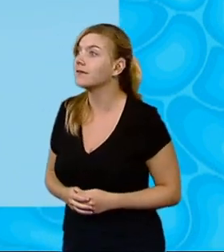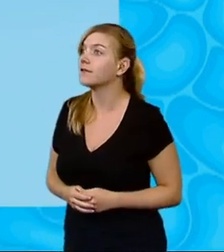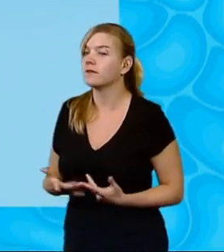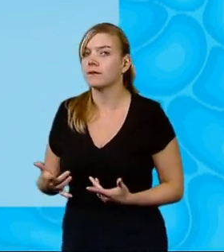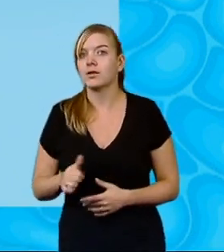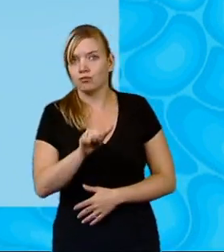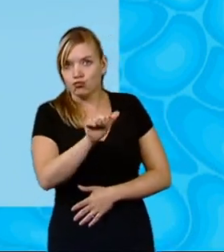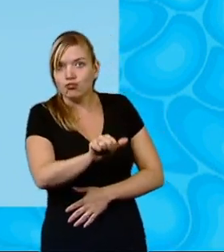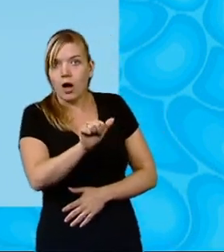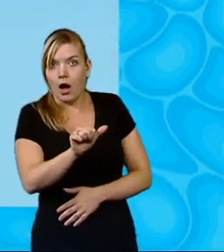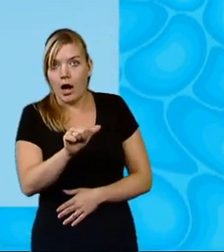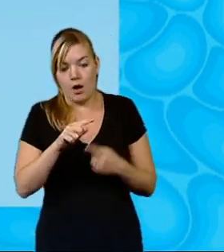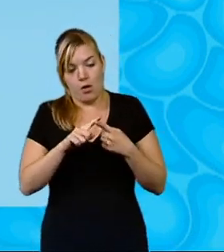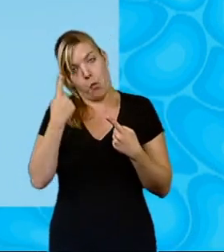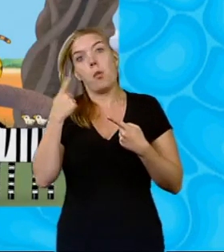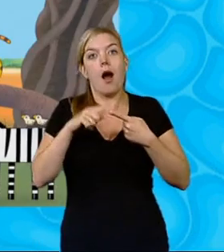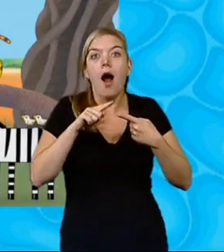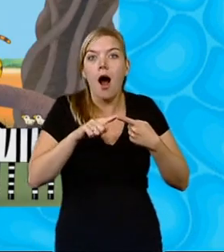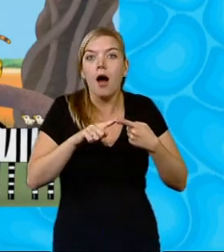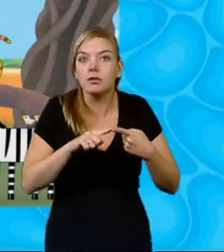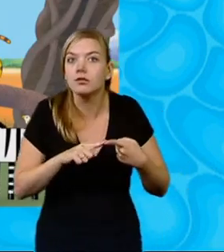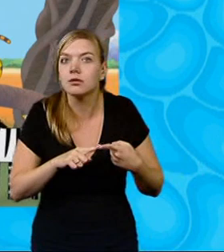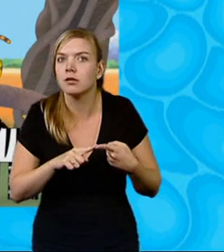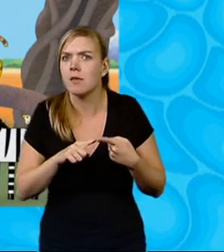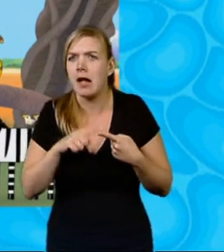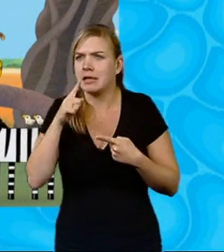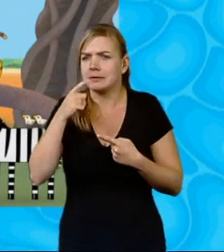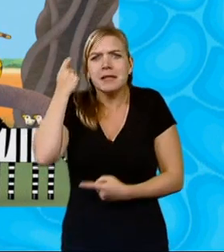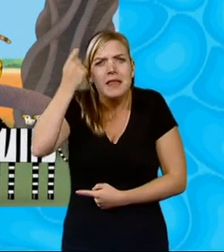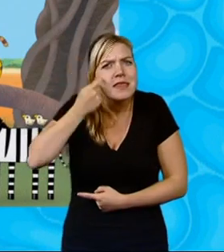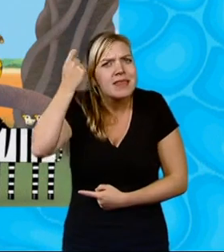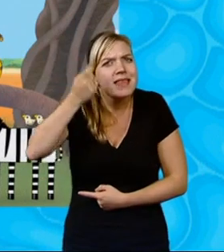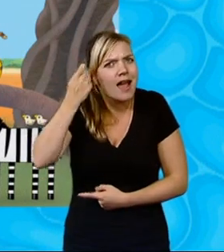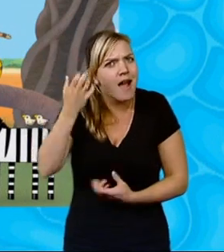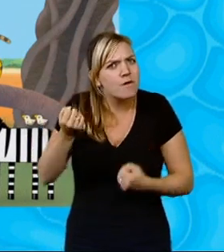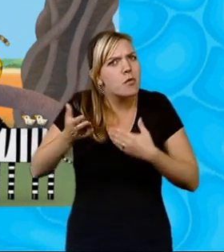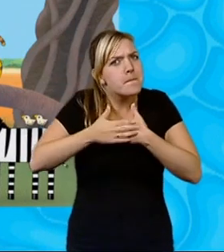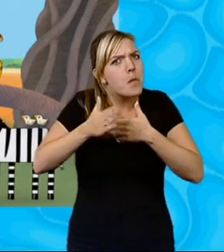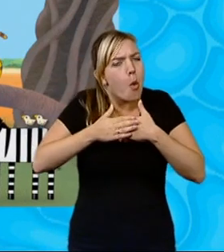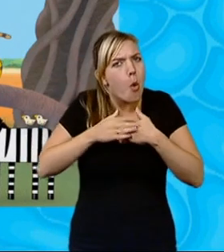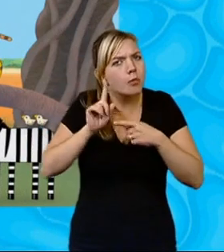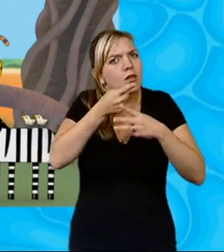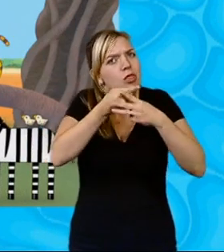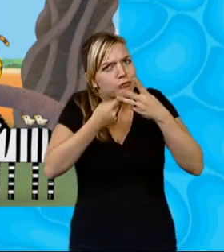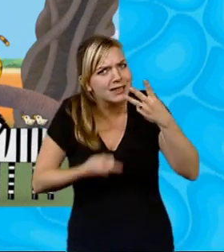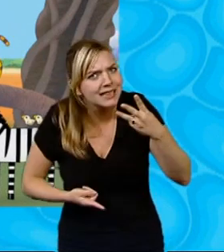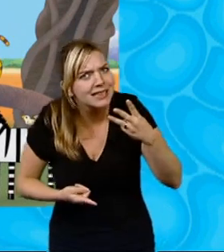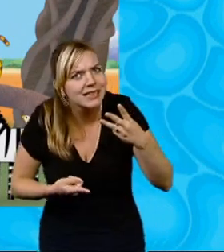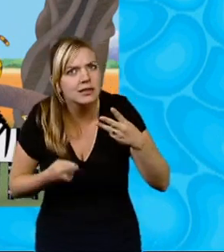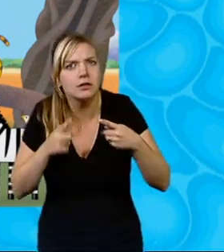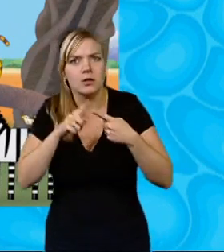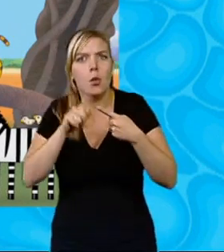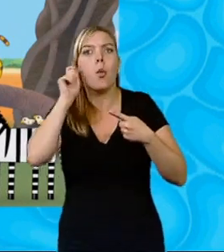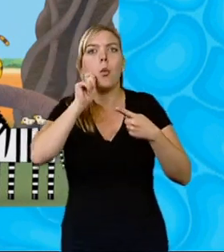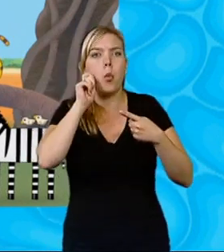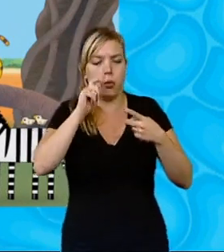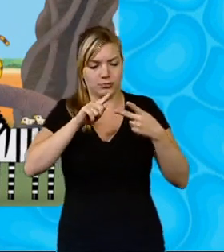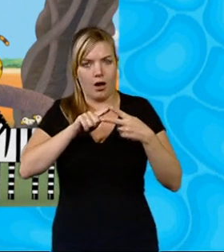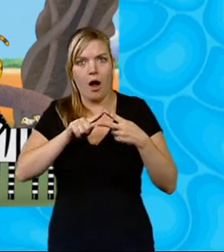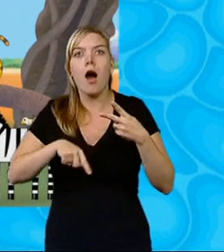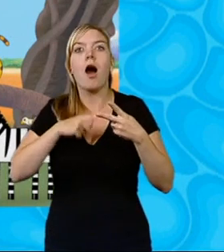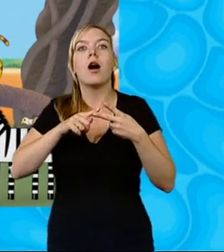yes, that's one big place they live. But if you really think about it, they're really three. The water, the ground,